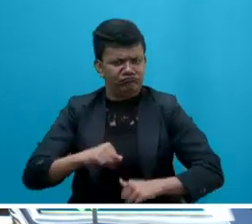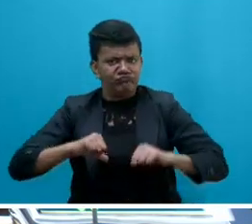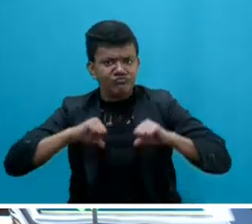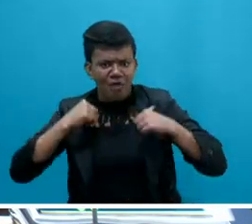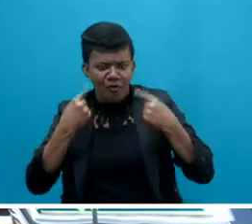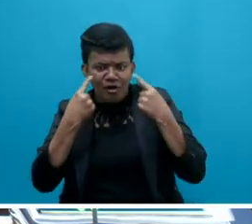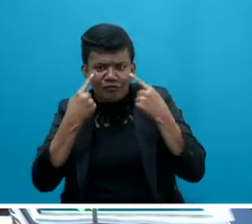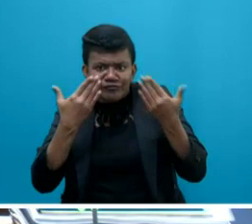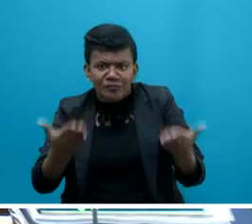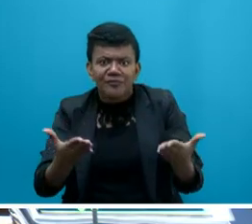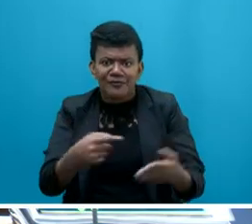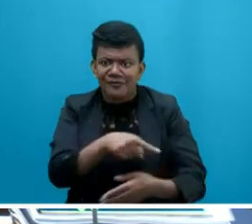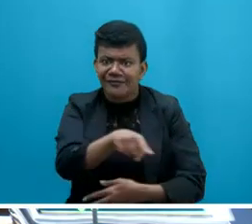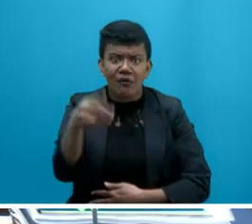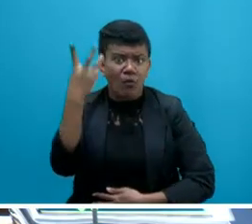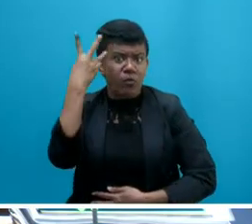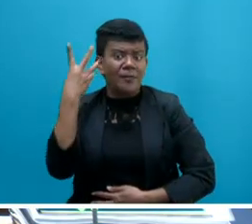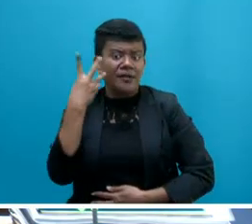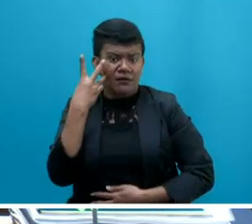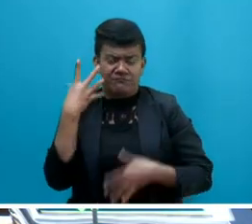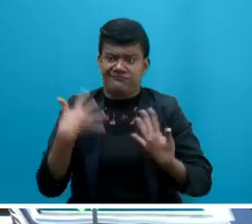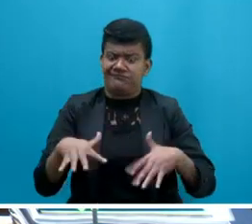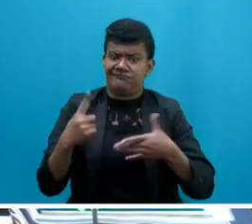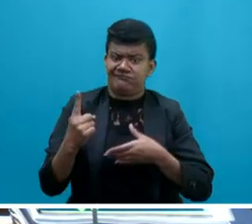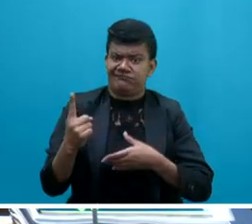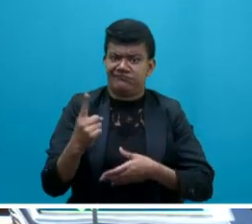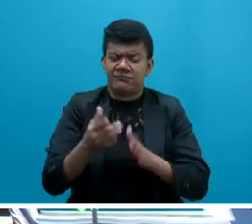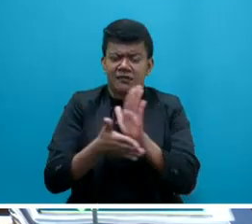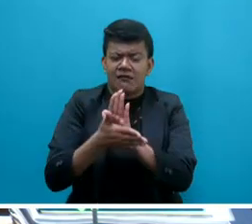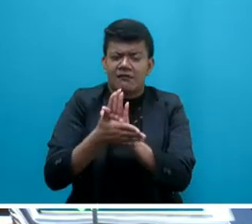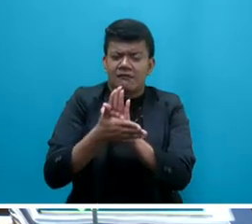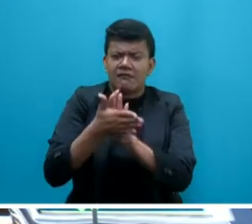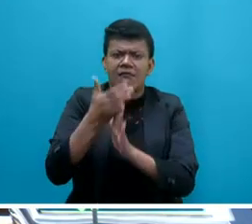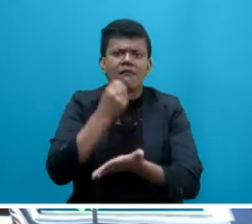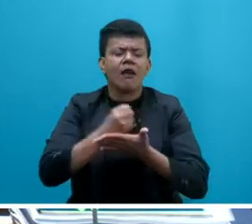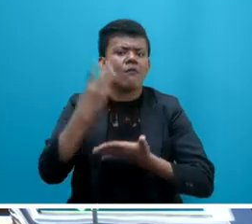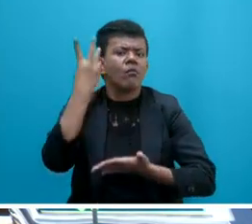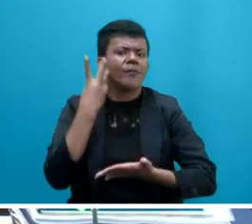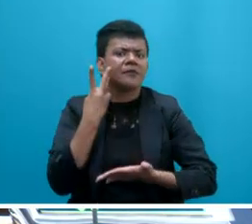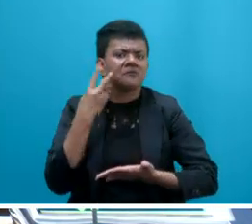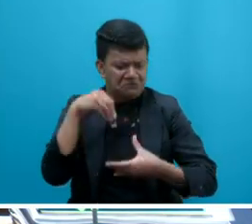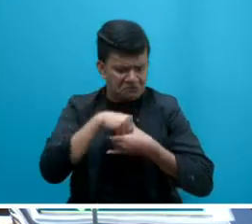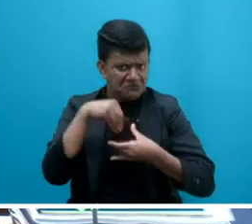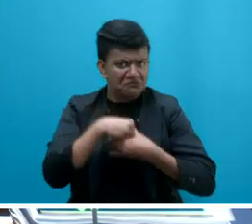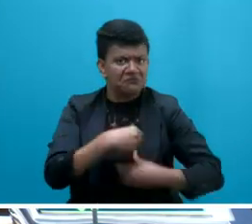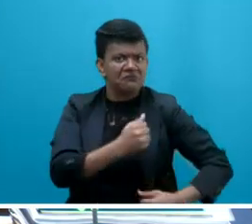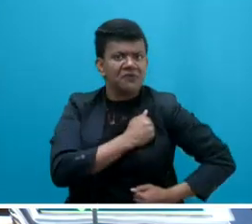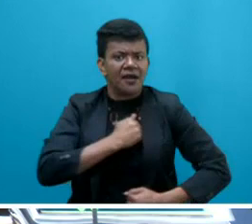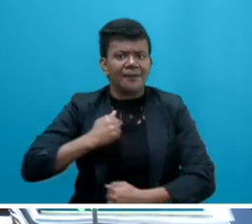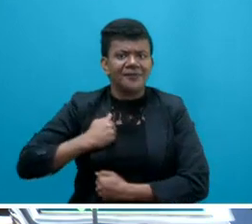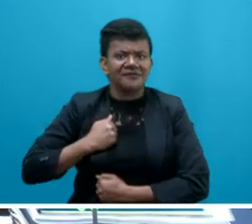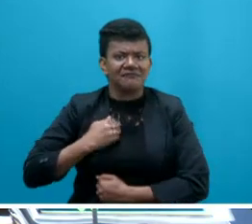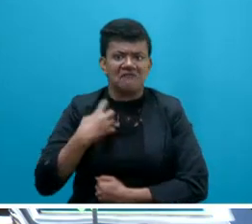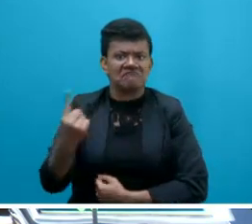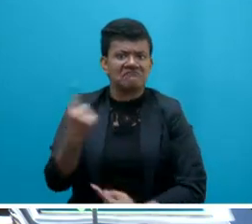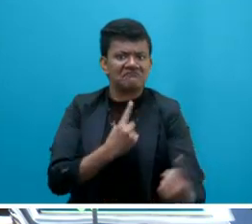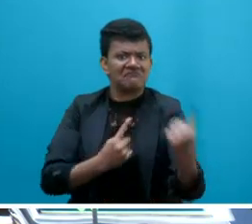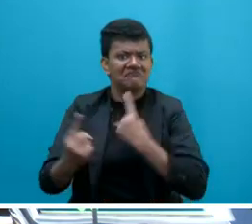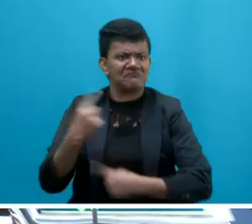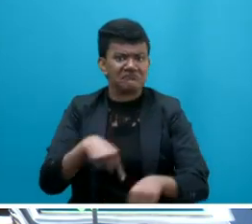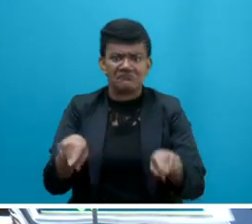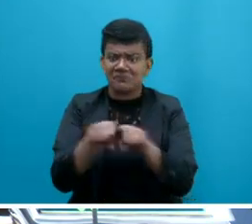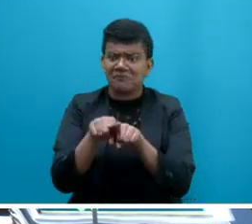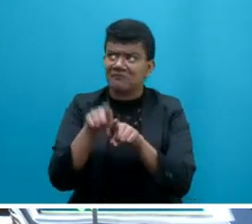of servicewomen is the highest ever employed, and this is directly in line with the United Nations Security